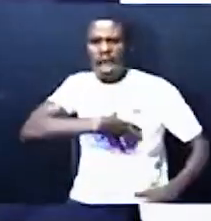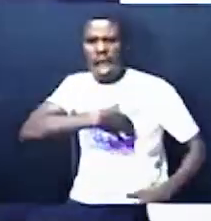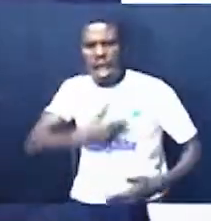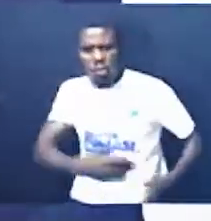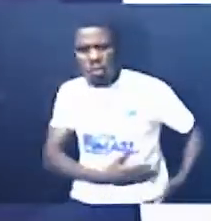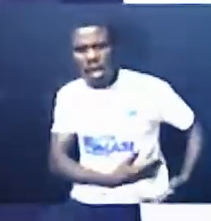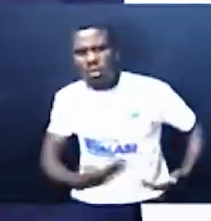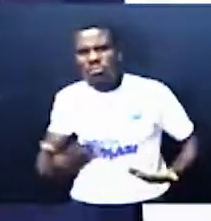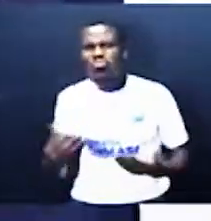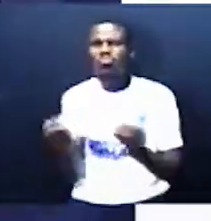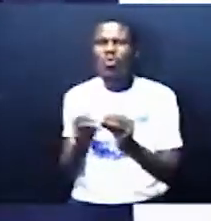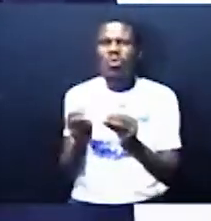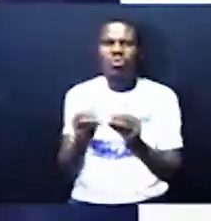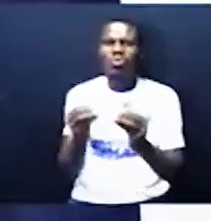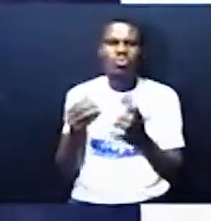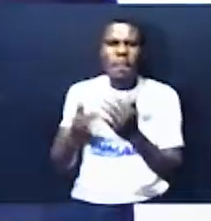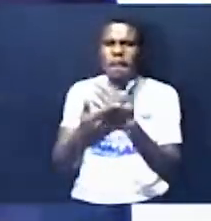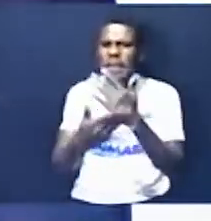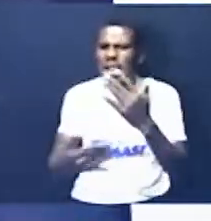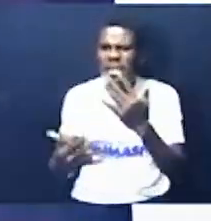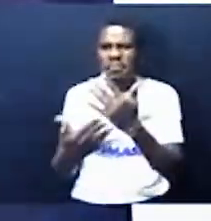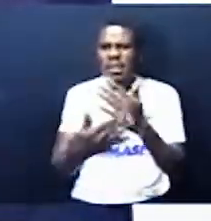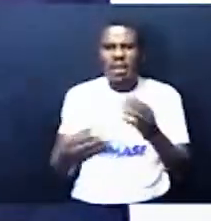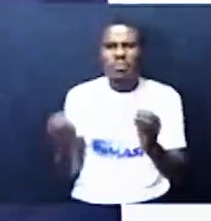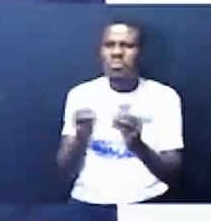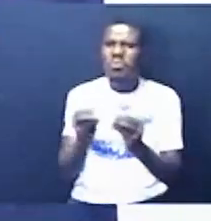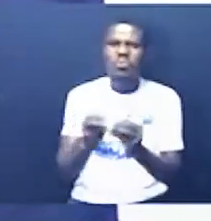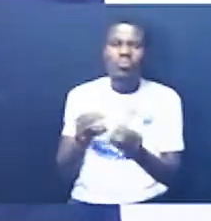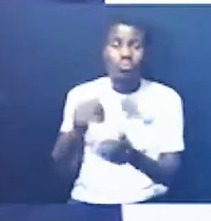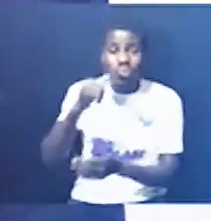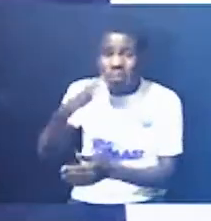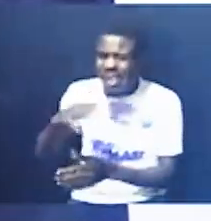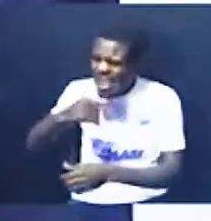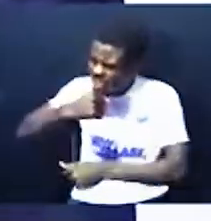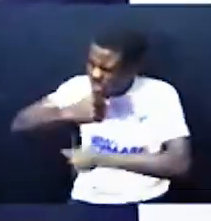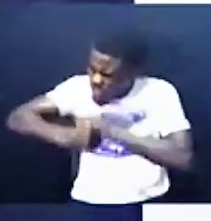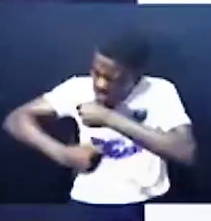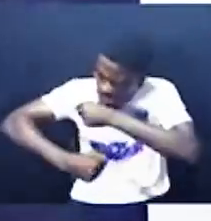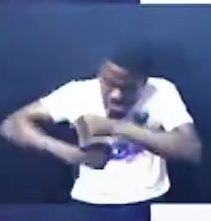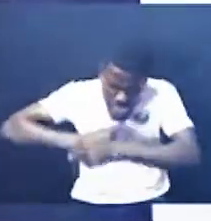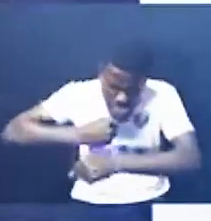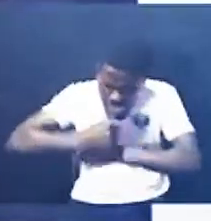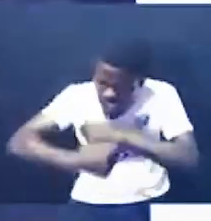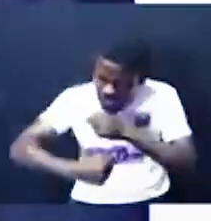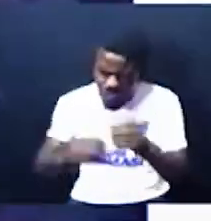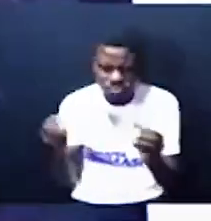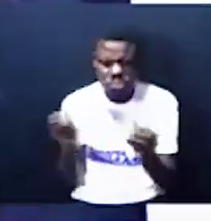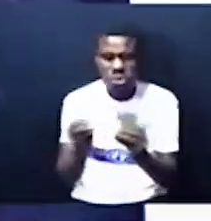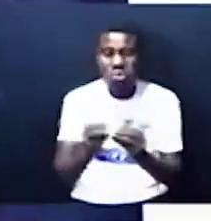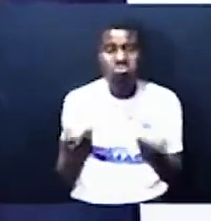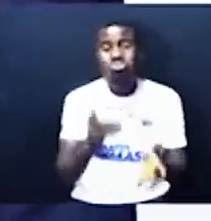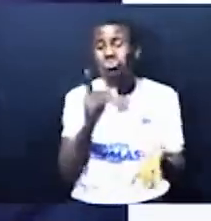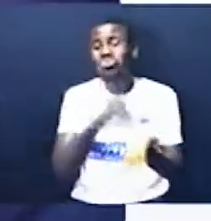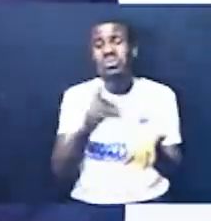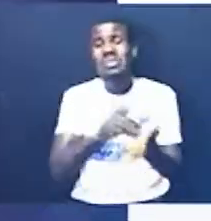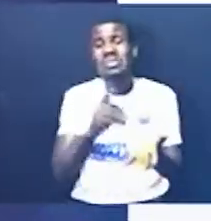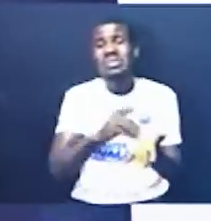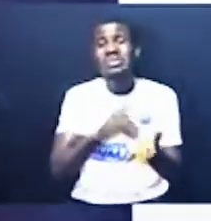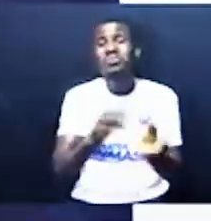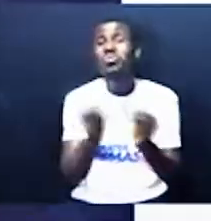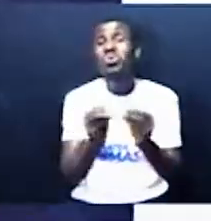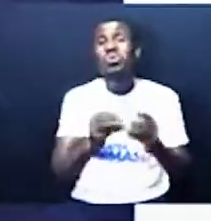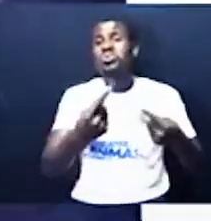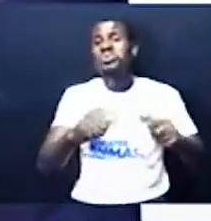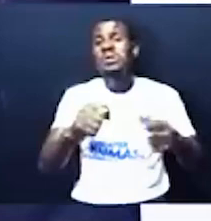bi amoja etu no infrisia dumienu wo. She has suffered a great deal under the care of many doctors. So hunu amanie